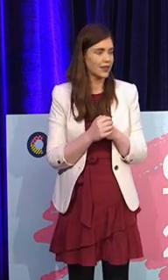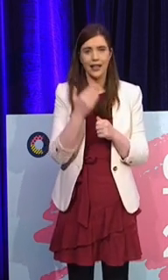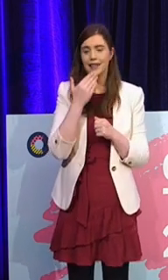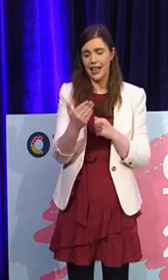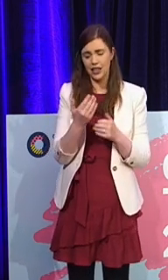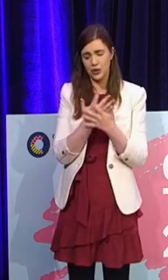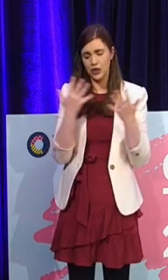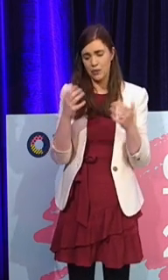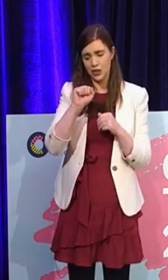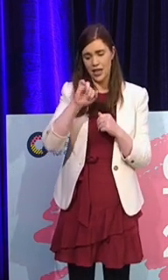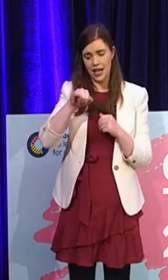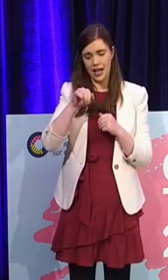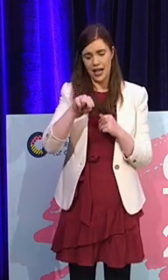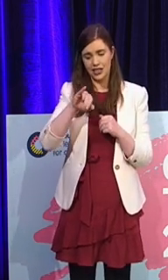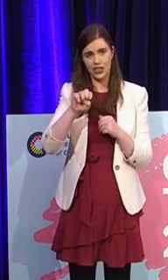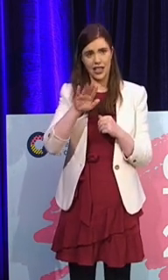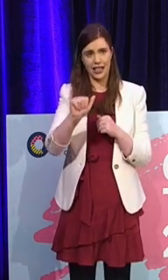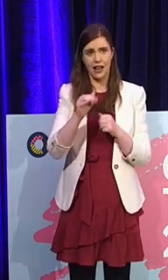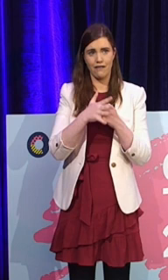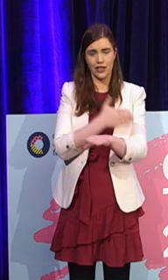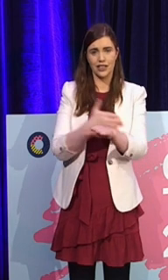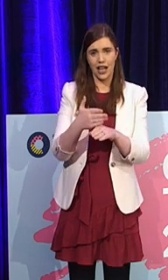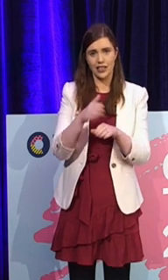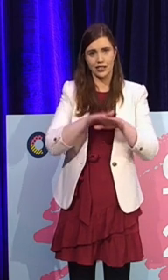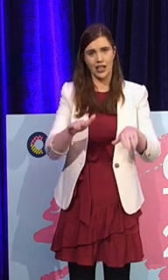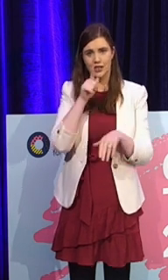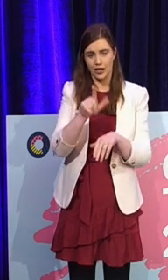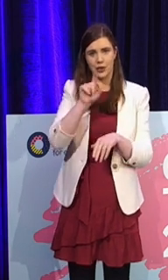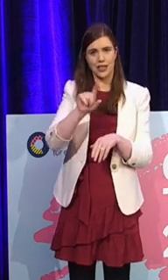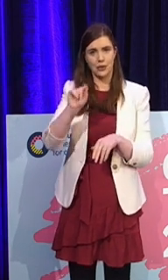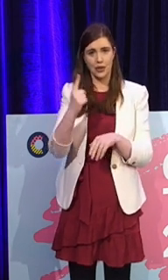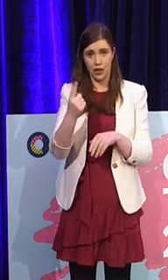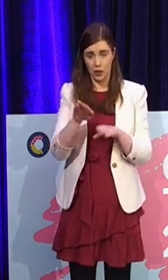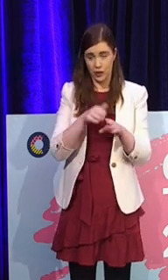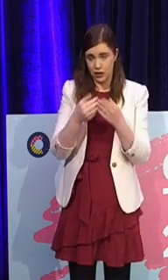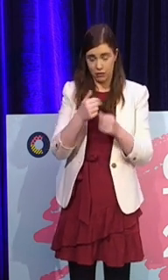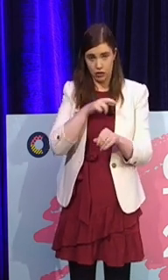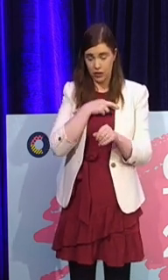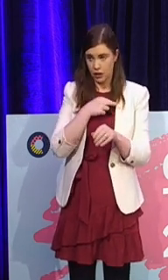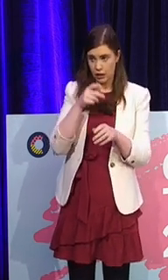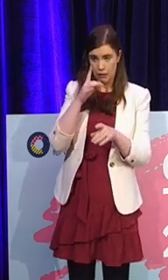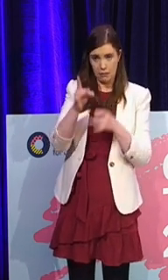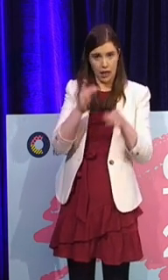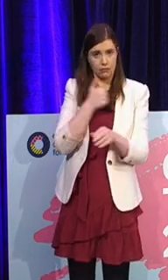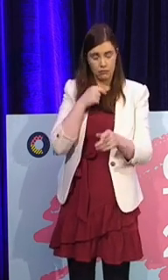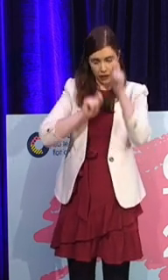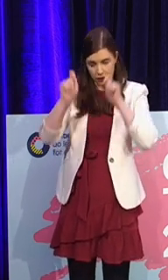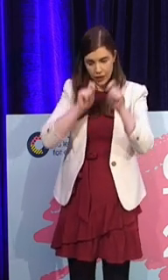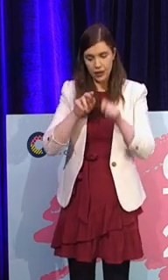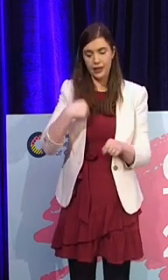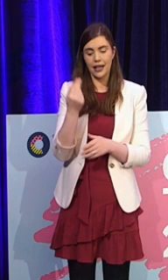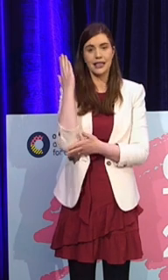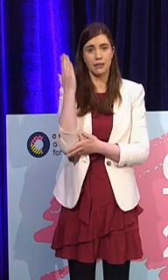Thank you so much, Angelica, for kickstarting Child Talks 2021 with something so thought-provoking. Our next speaker is